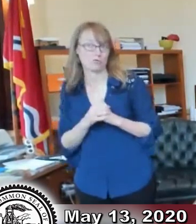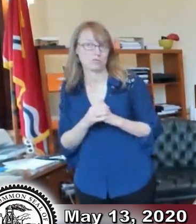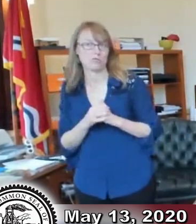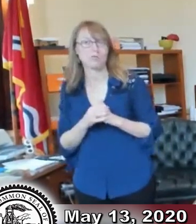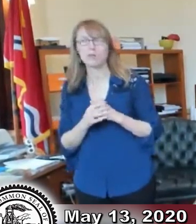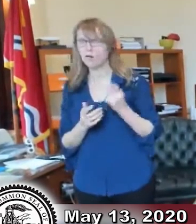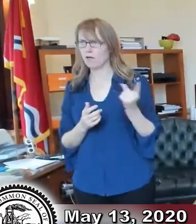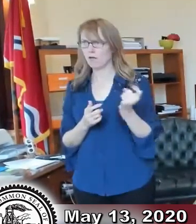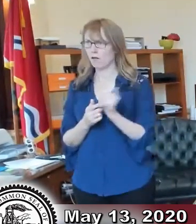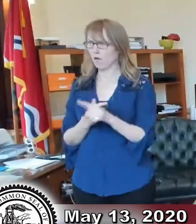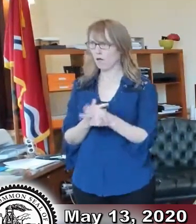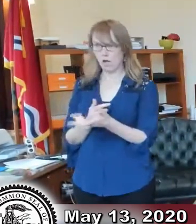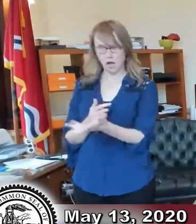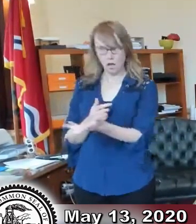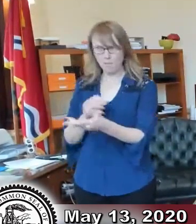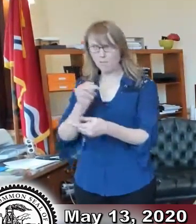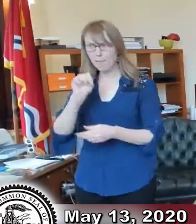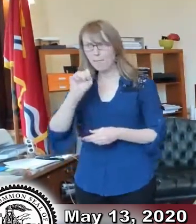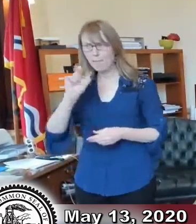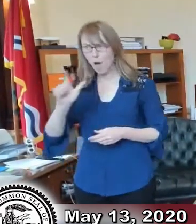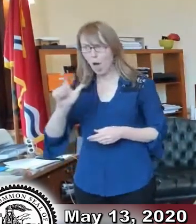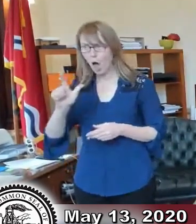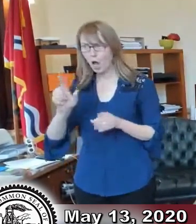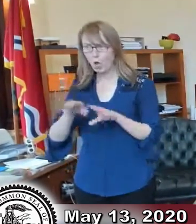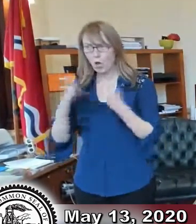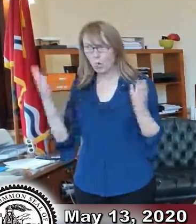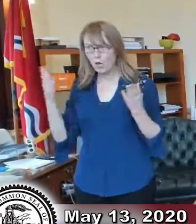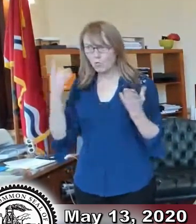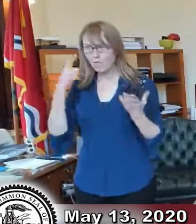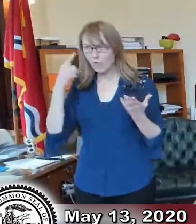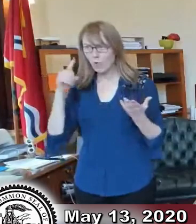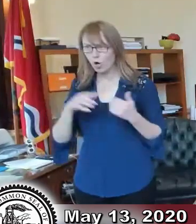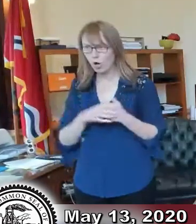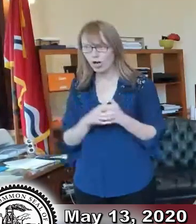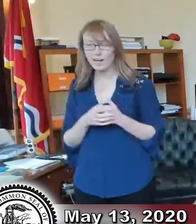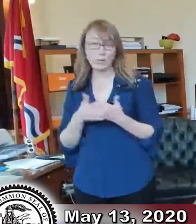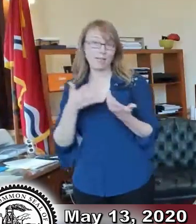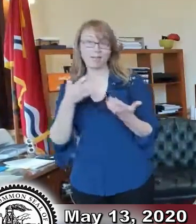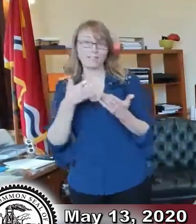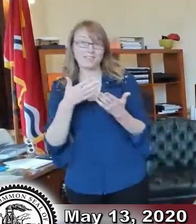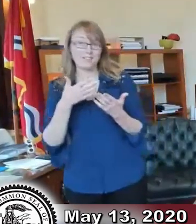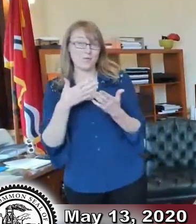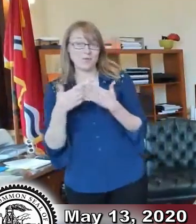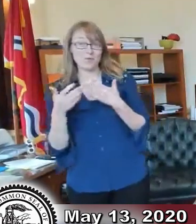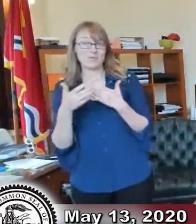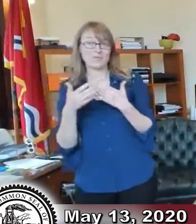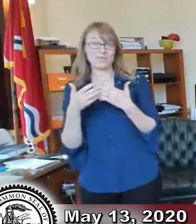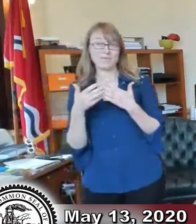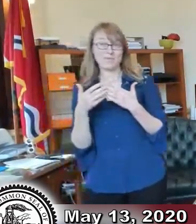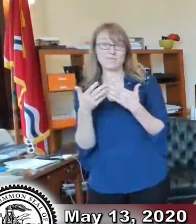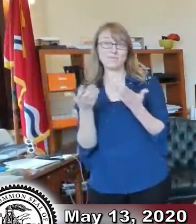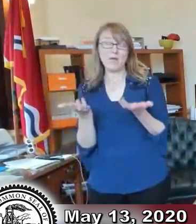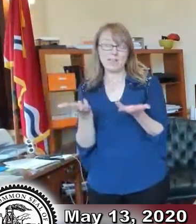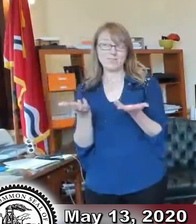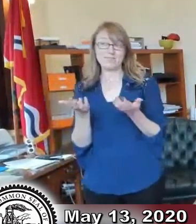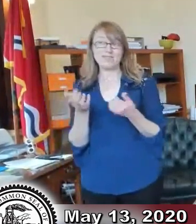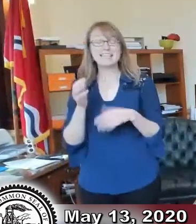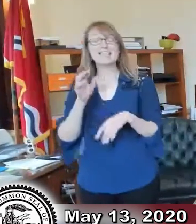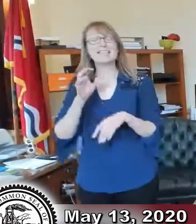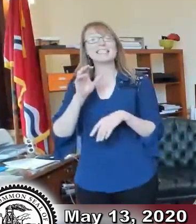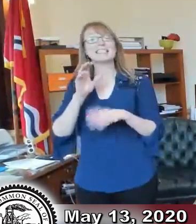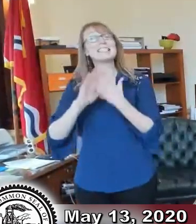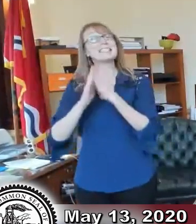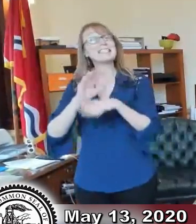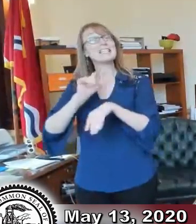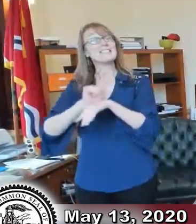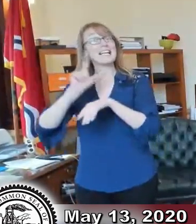malls, but I don't know what the county's doing. For good or for bad, there are no malls in the city of St. Louis. So that isn't one of those questions that